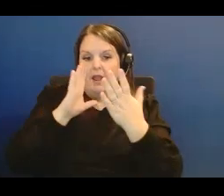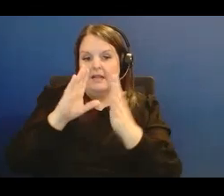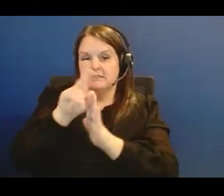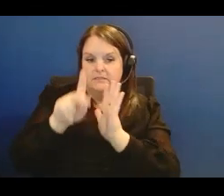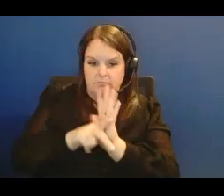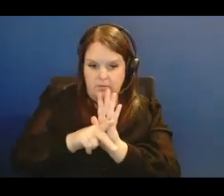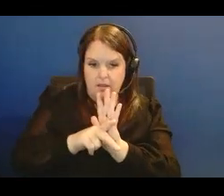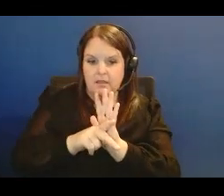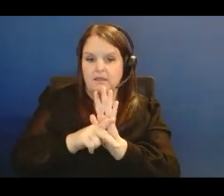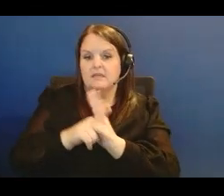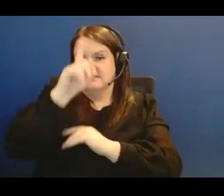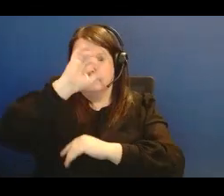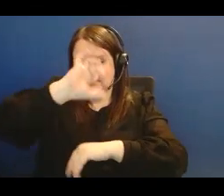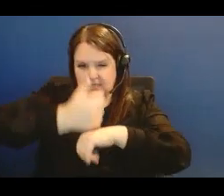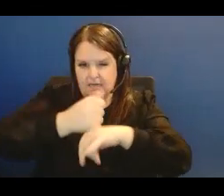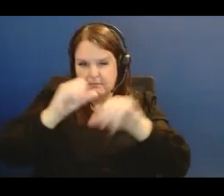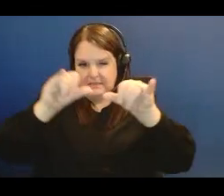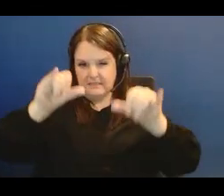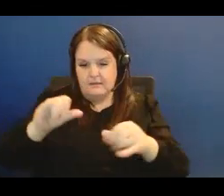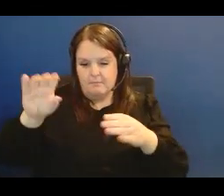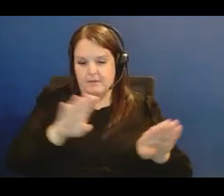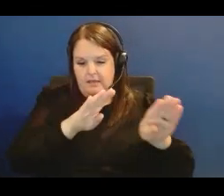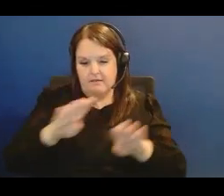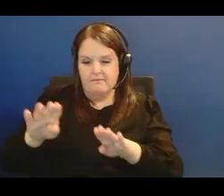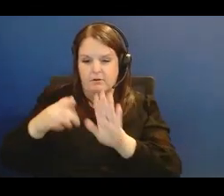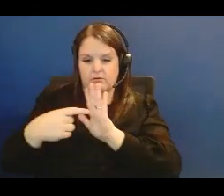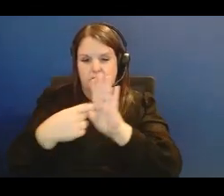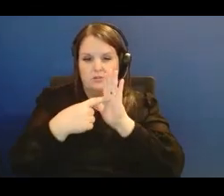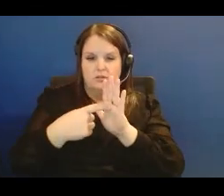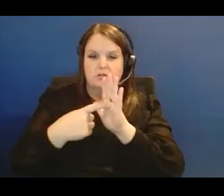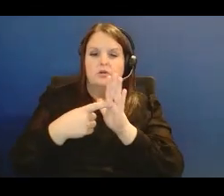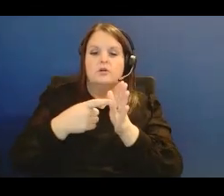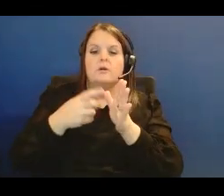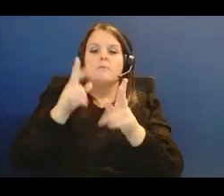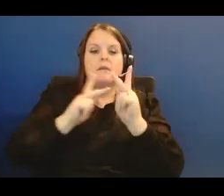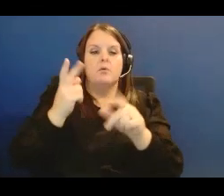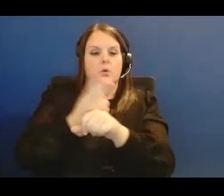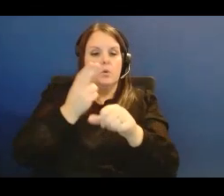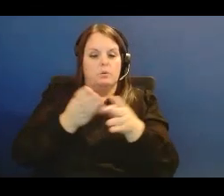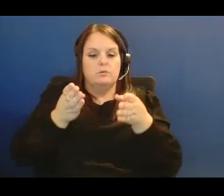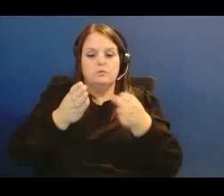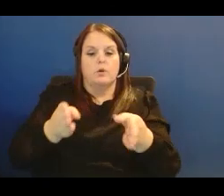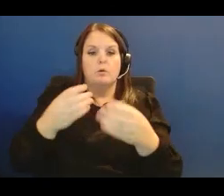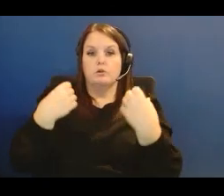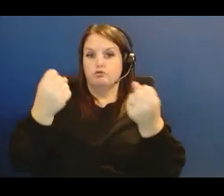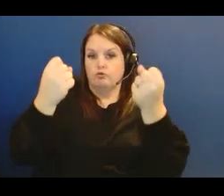policies, infrastructure, and behaviors aimed at preventing road users, like drivers,